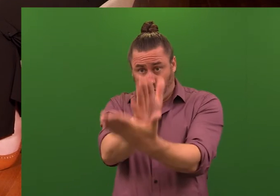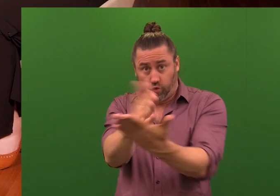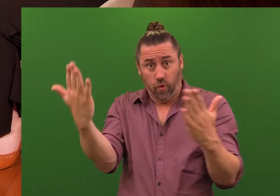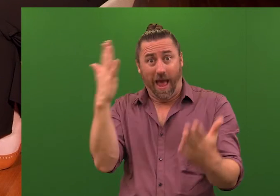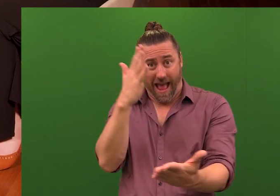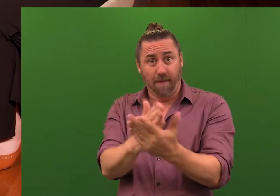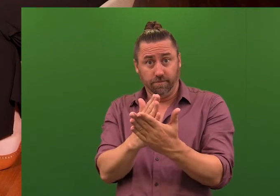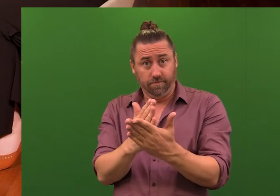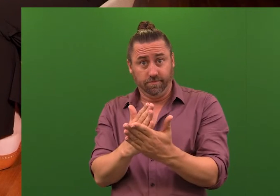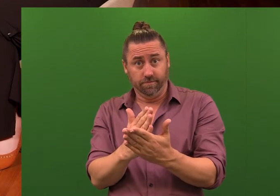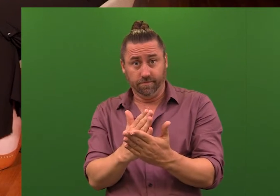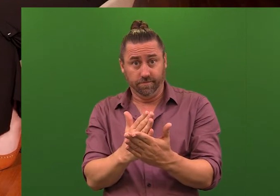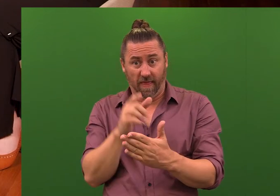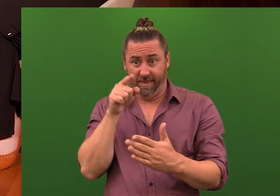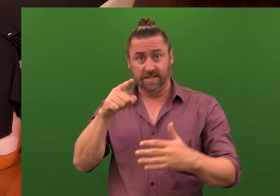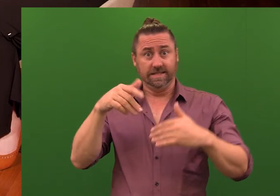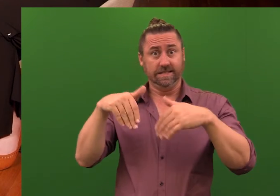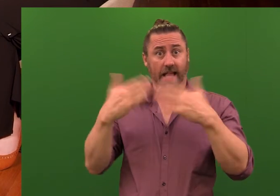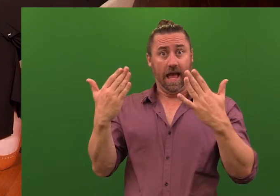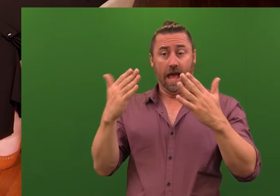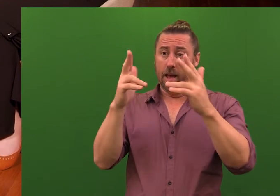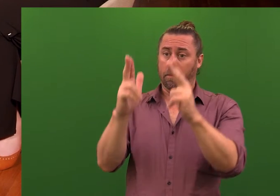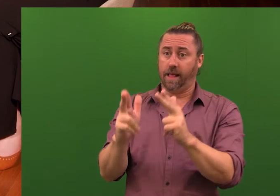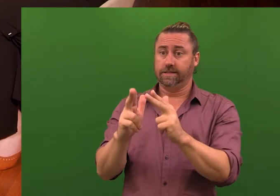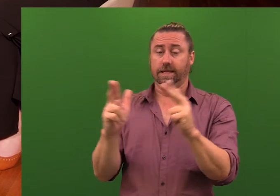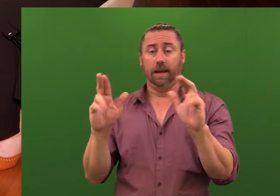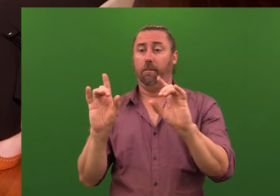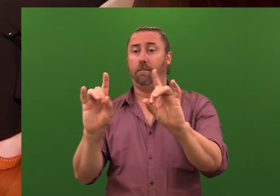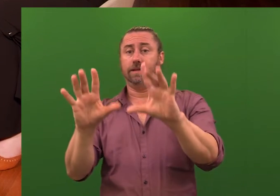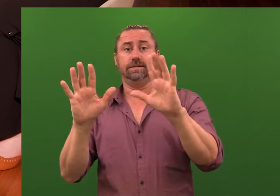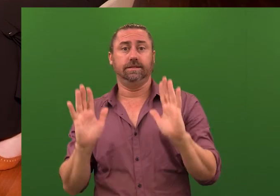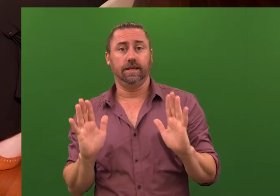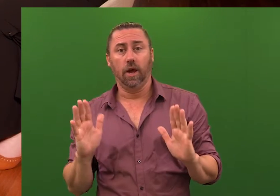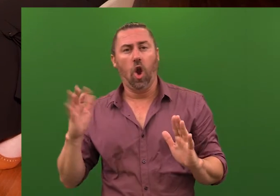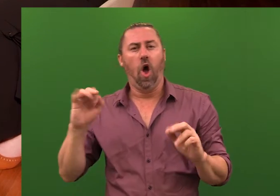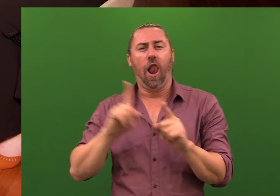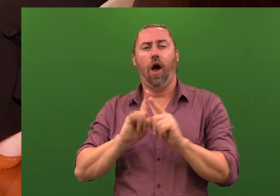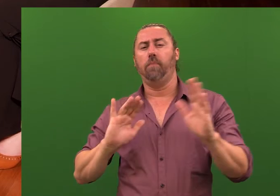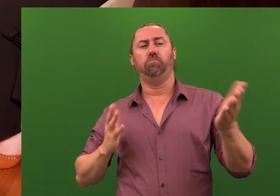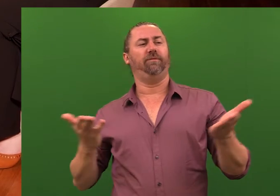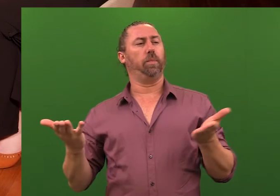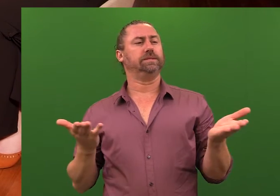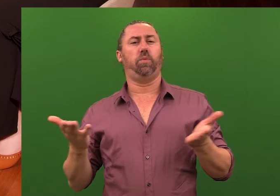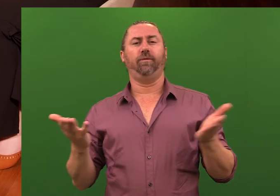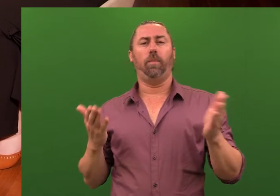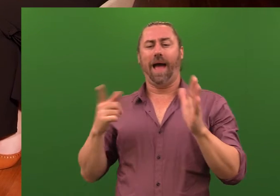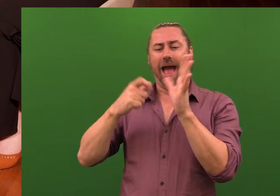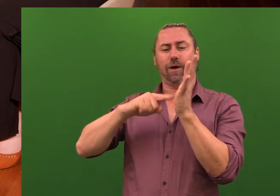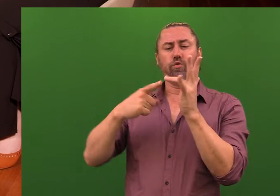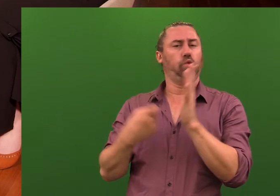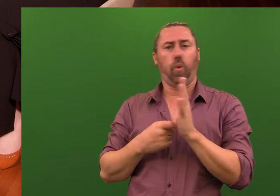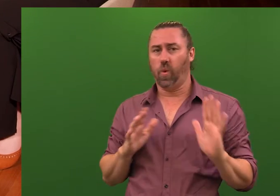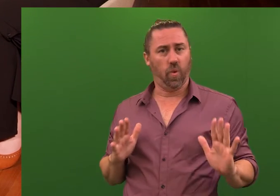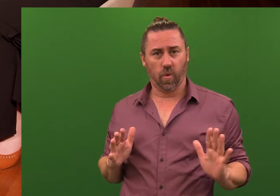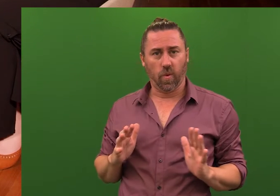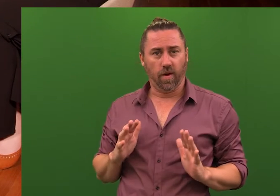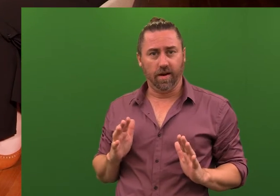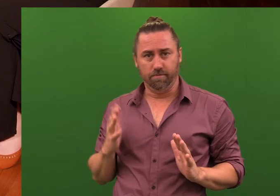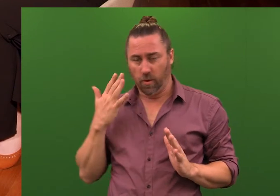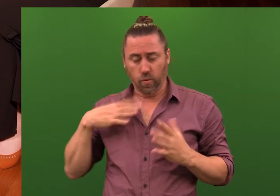makes sense that they're part of it. And again, like with creating visibility, I think sometimes the best way to do that